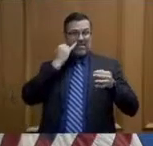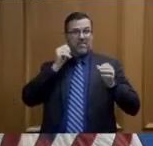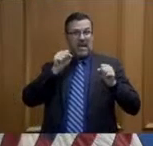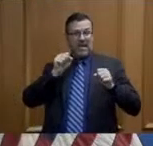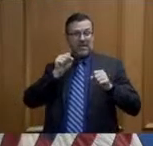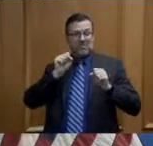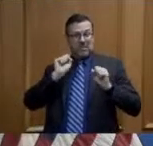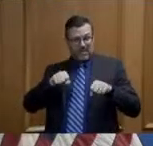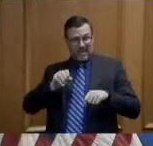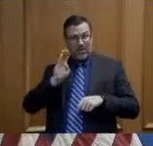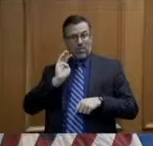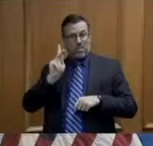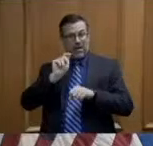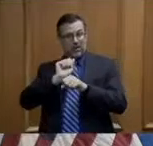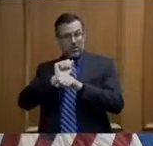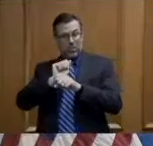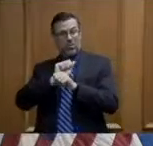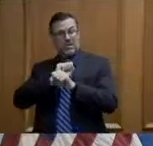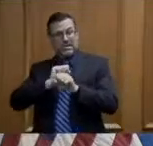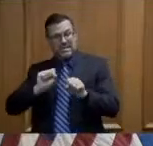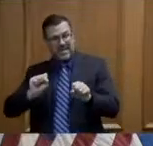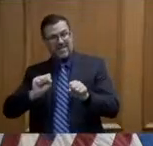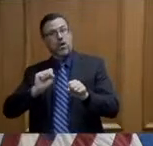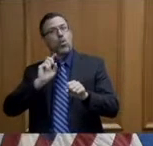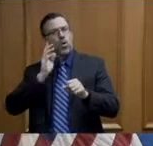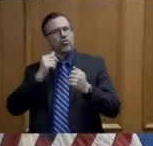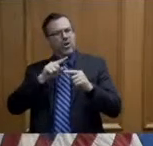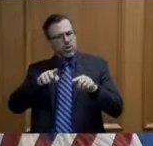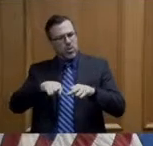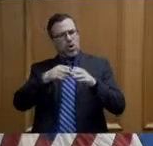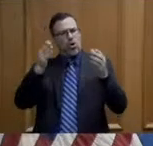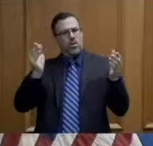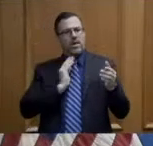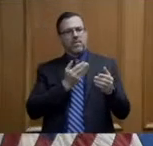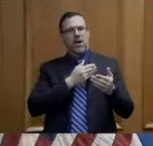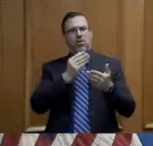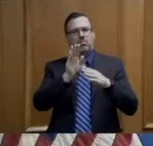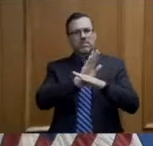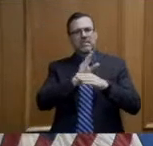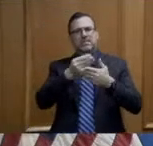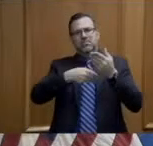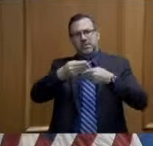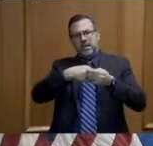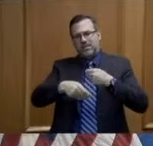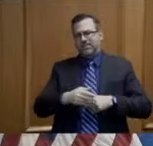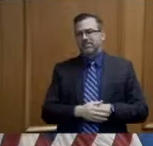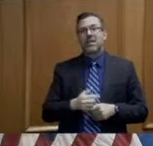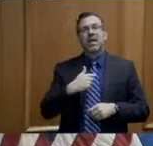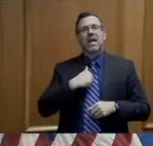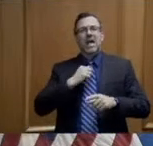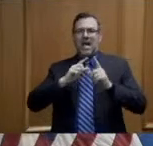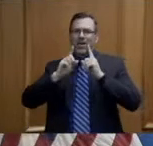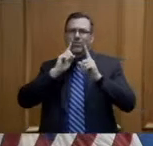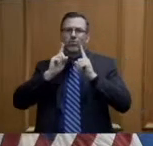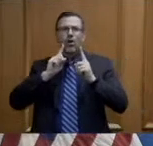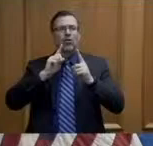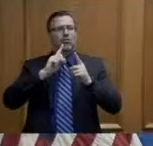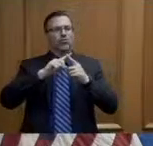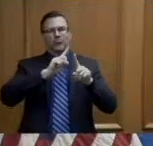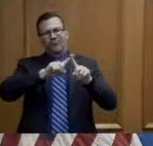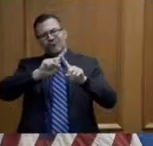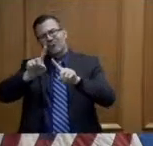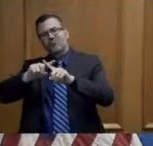up the economy. I spend time every week, a couple times a week, with governors across the